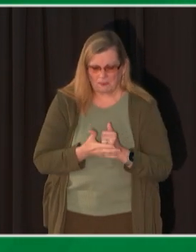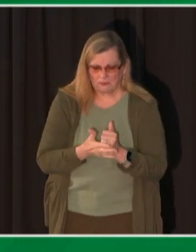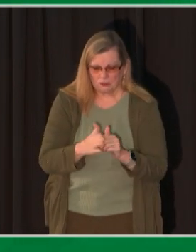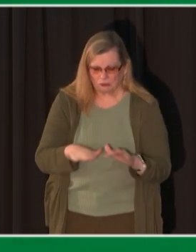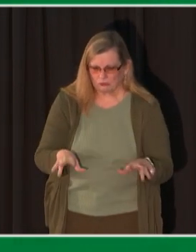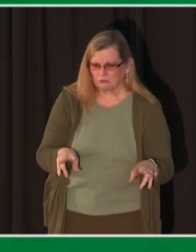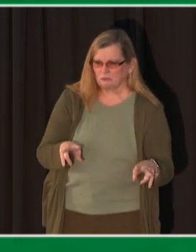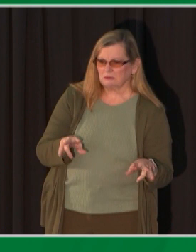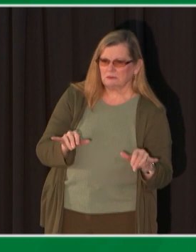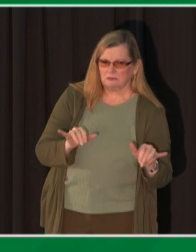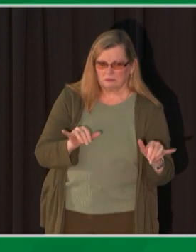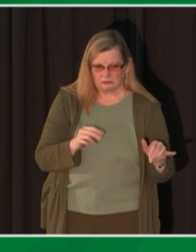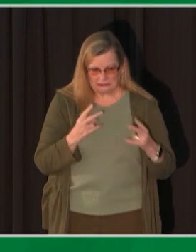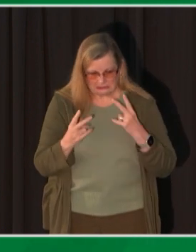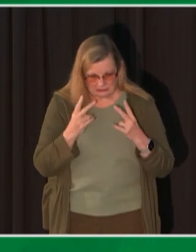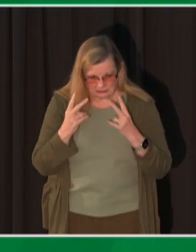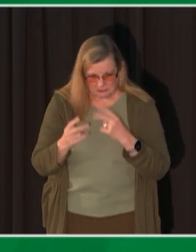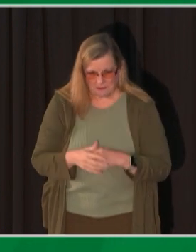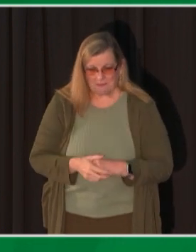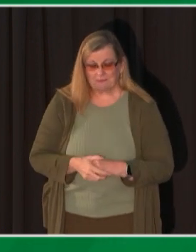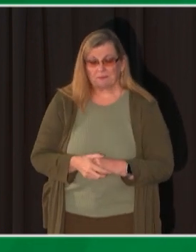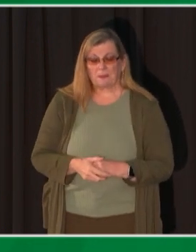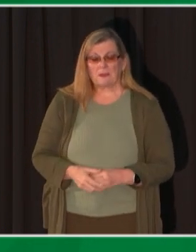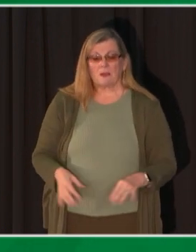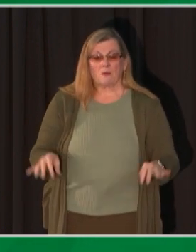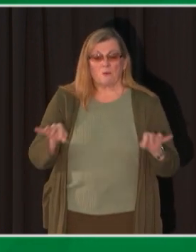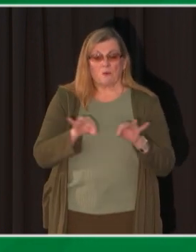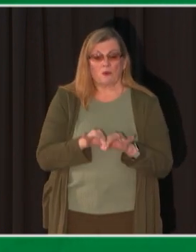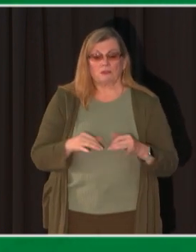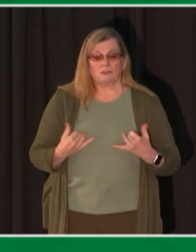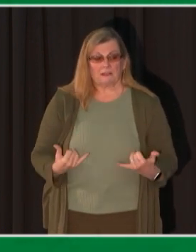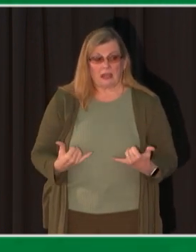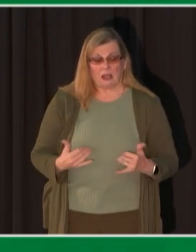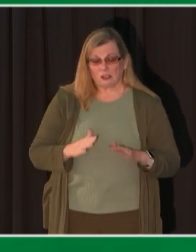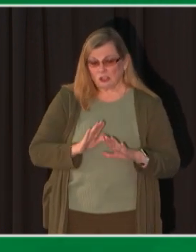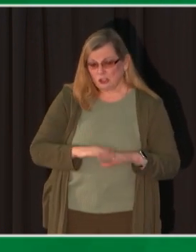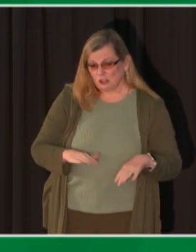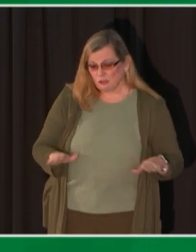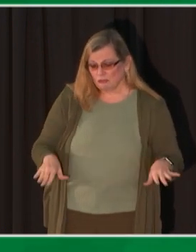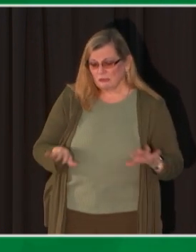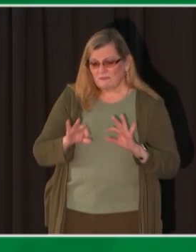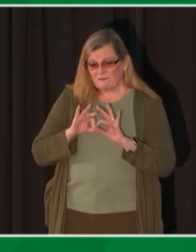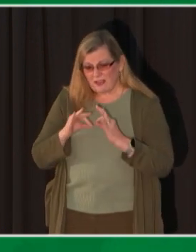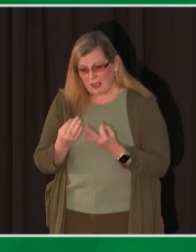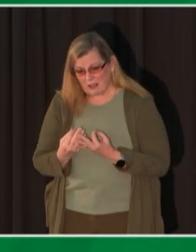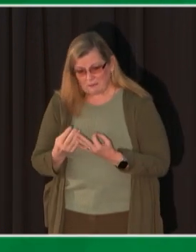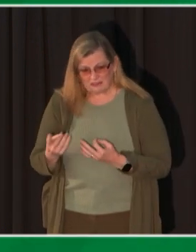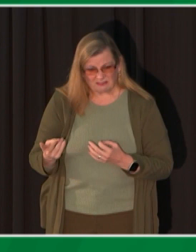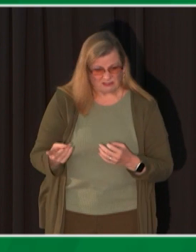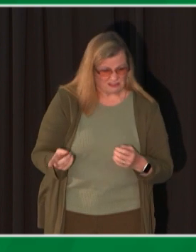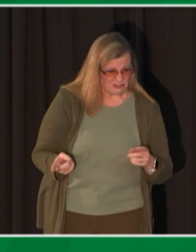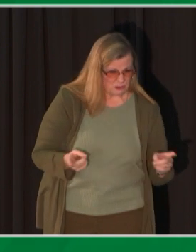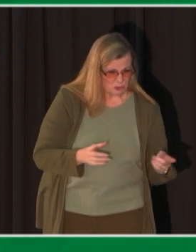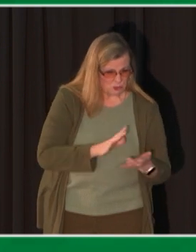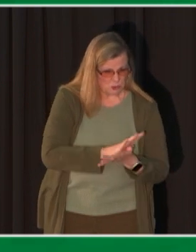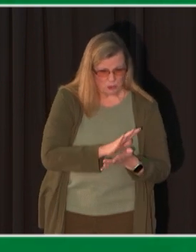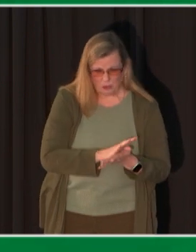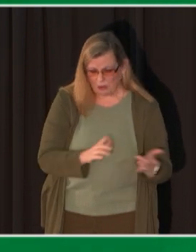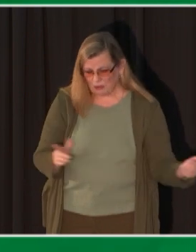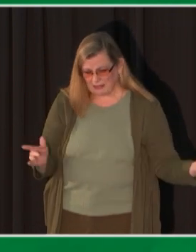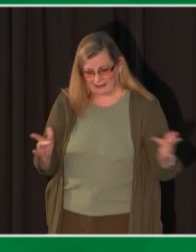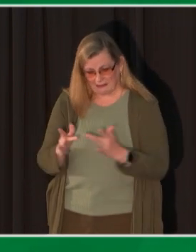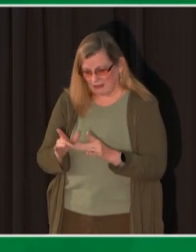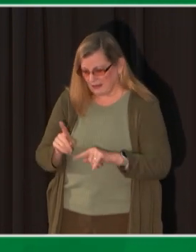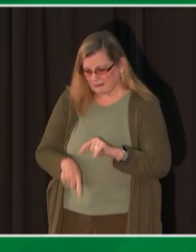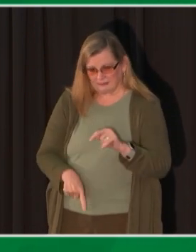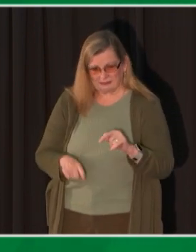And importantly, for children and families who our schools have not been able to contact, our Child and Family Service